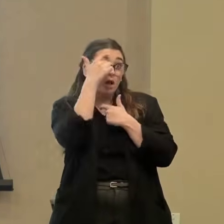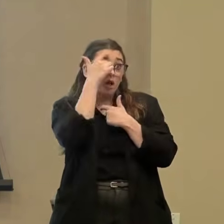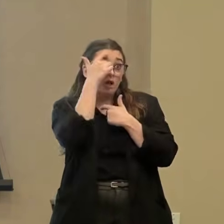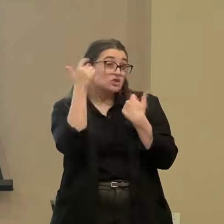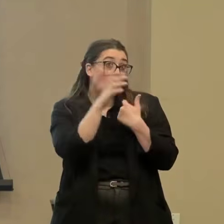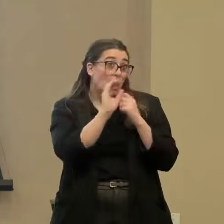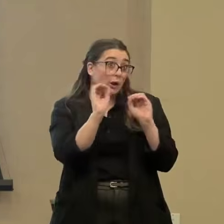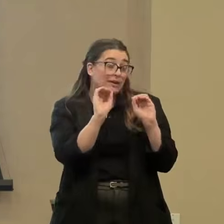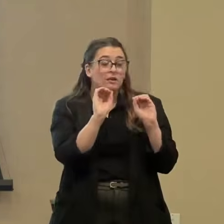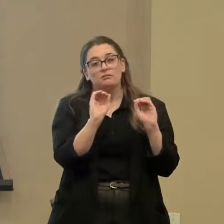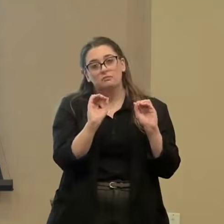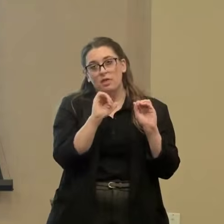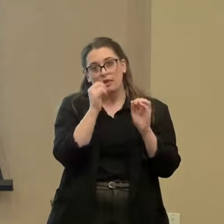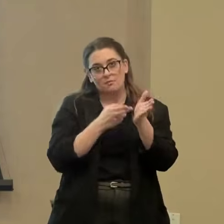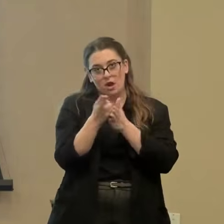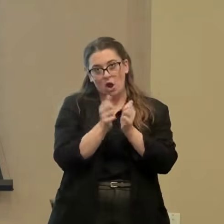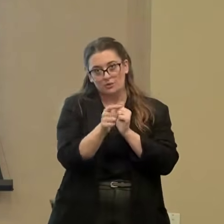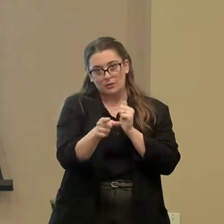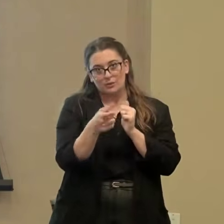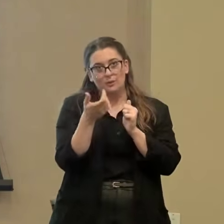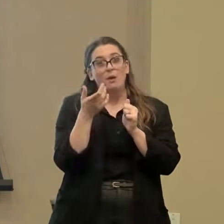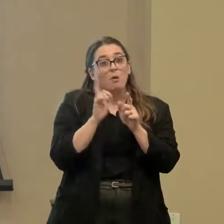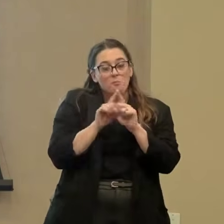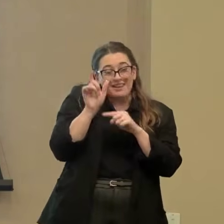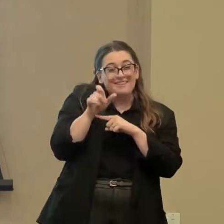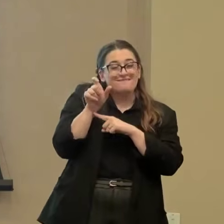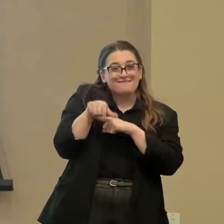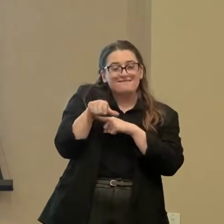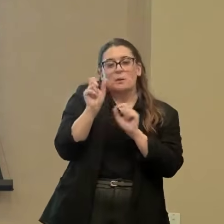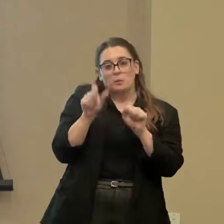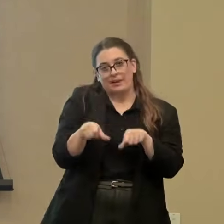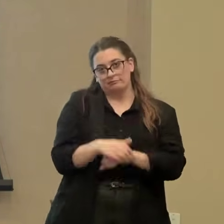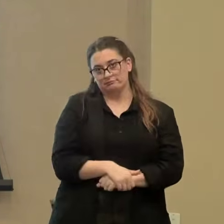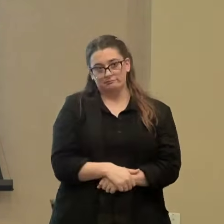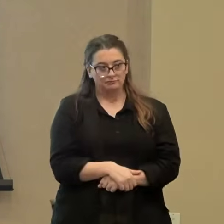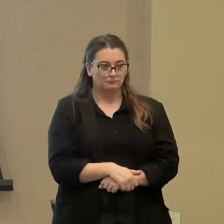100. But if we do need to do that, we've got that in our toolkit.